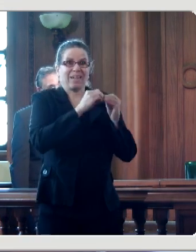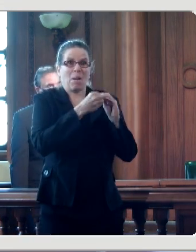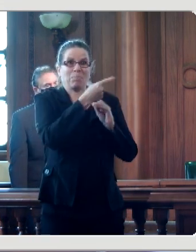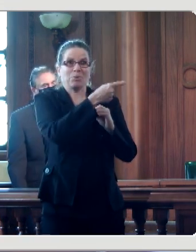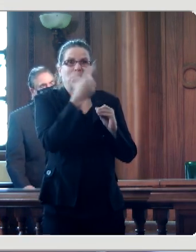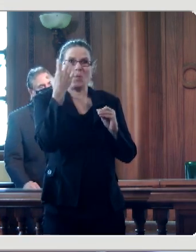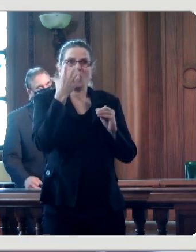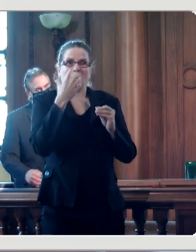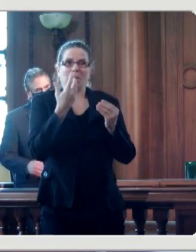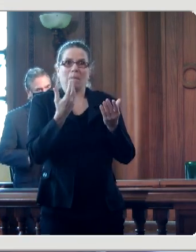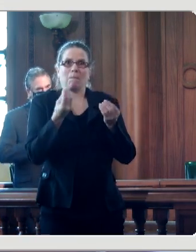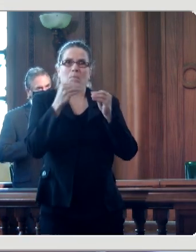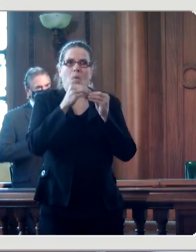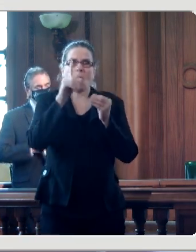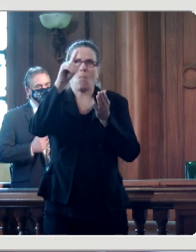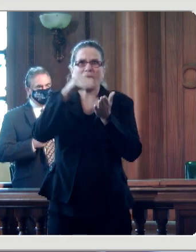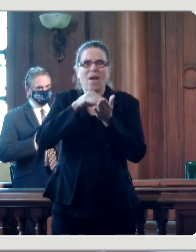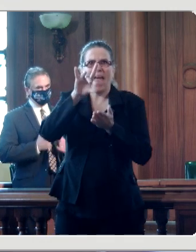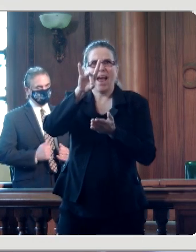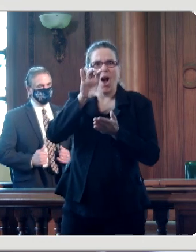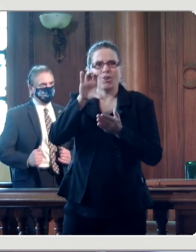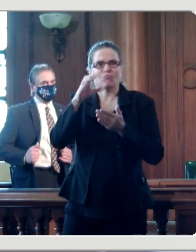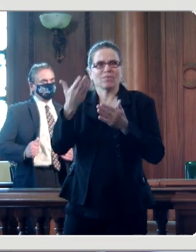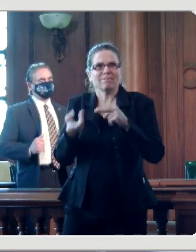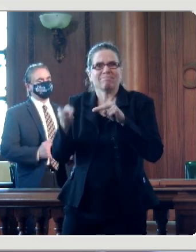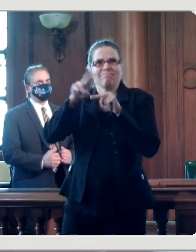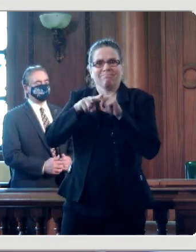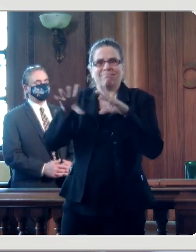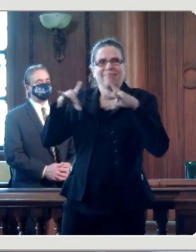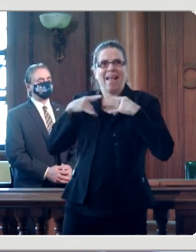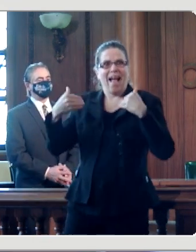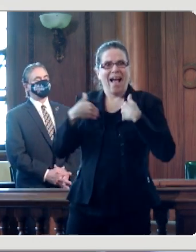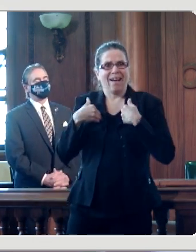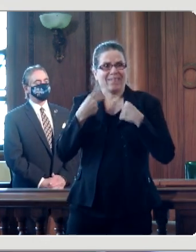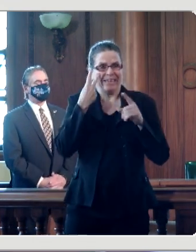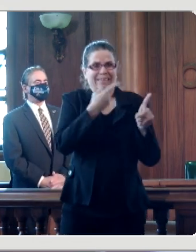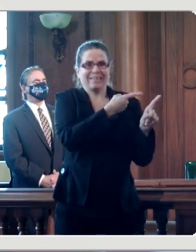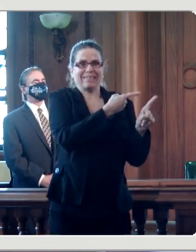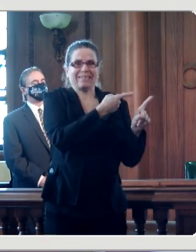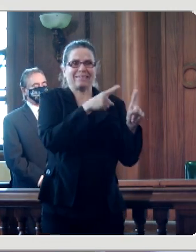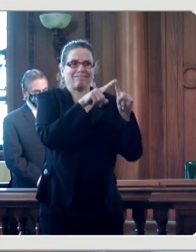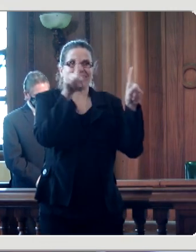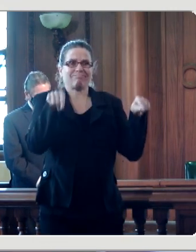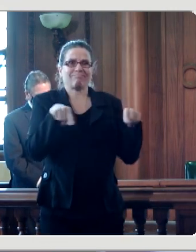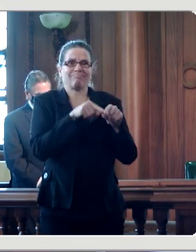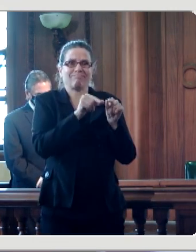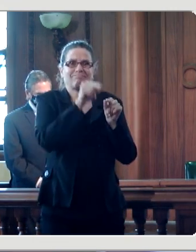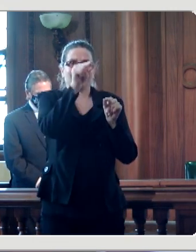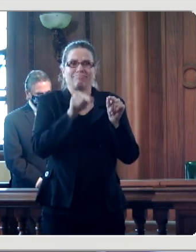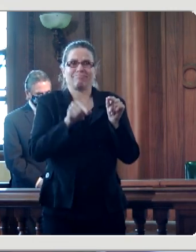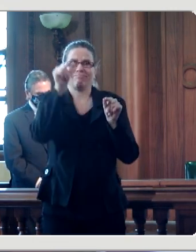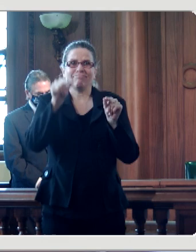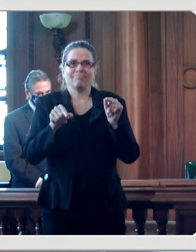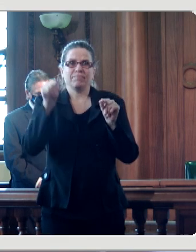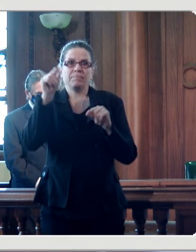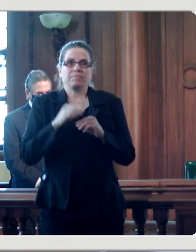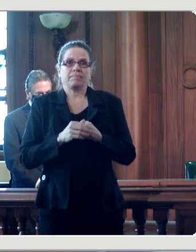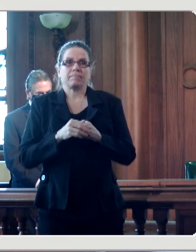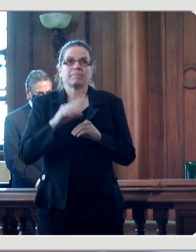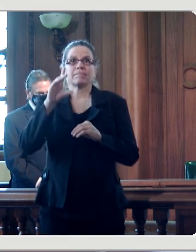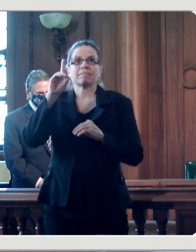1,829 cases in the city of Springfield. Obviously, this is the highest month that we have